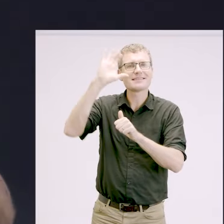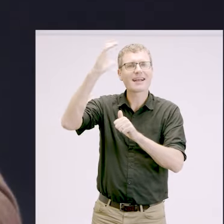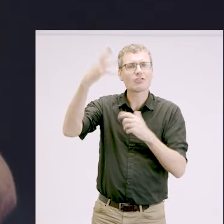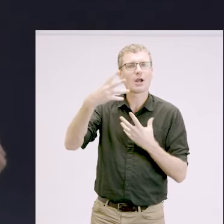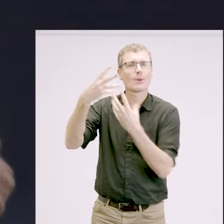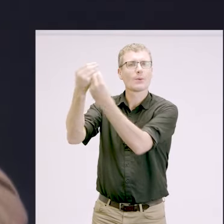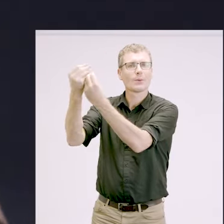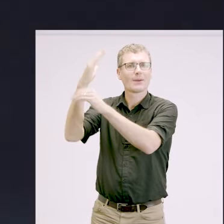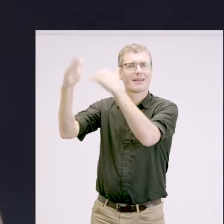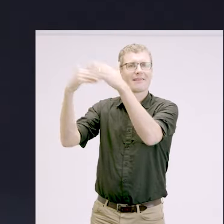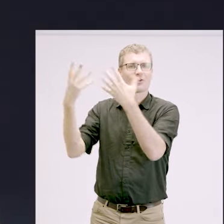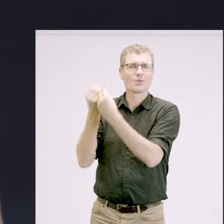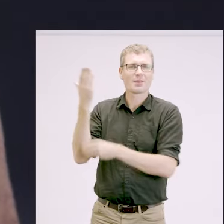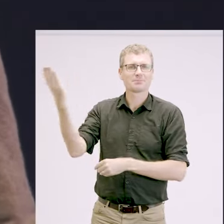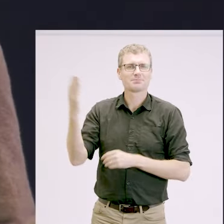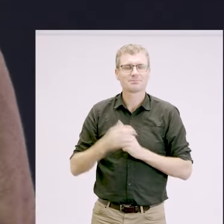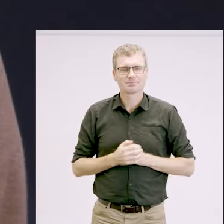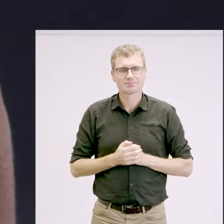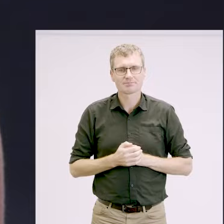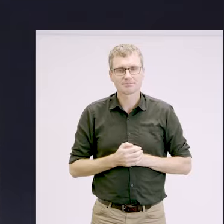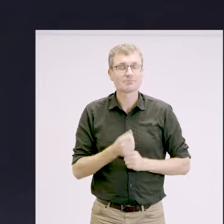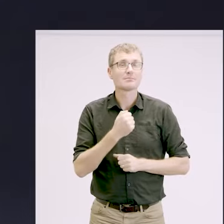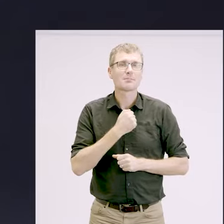Even today, we're waiting for a better country. As